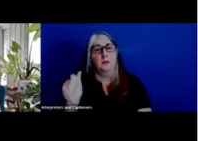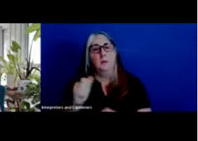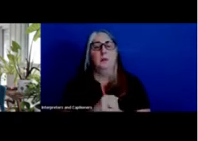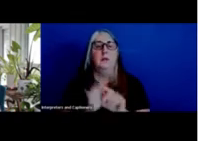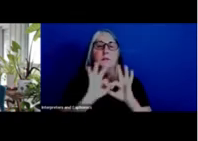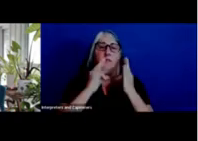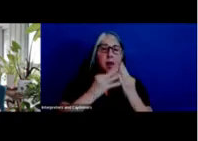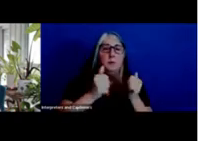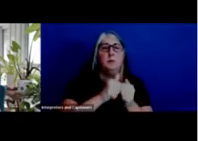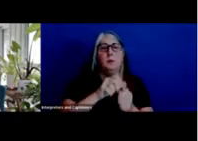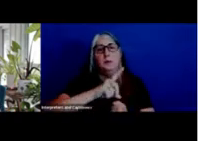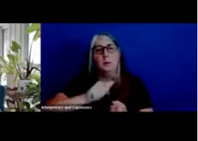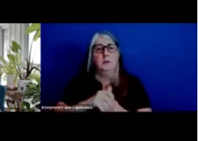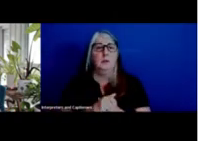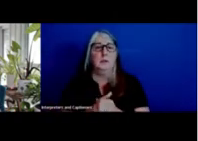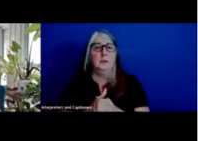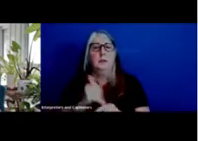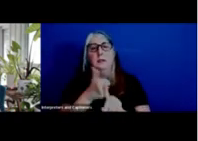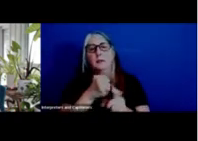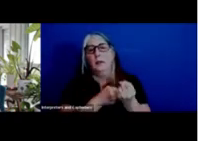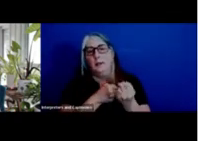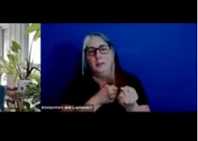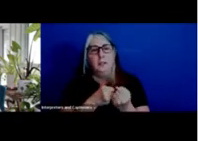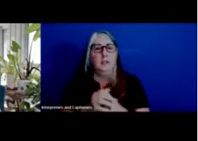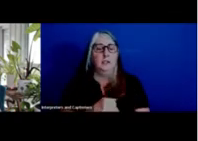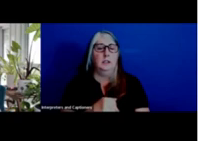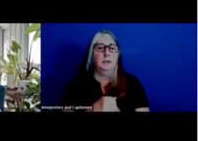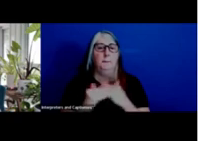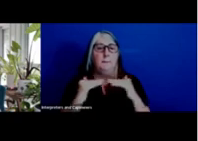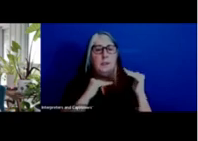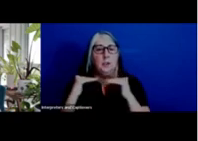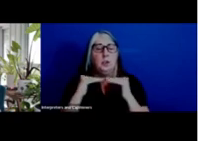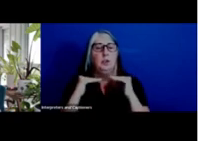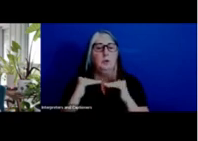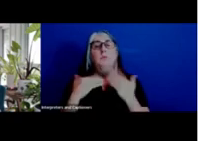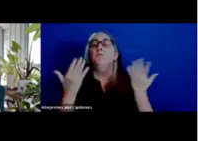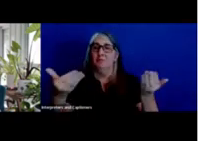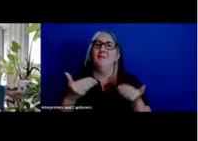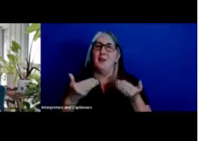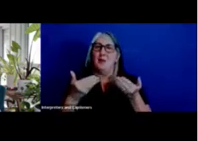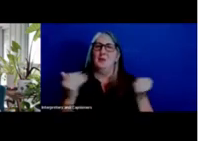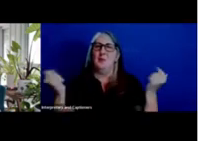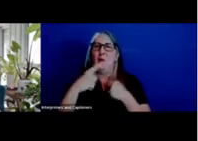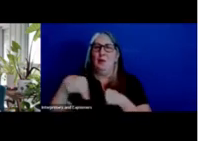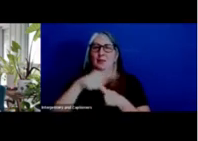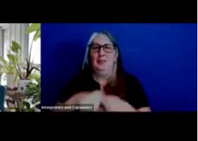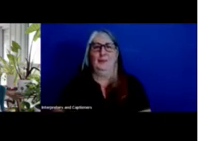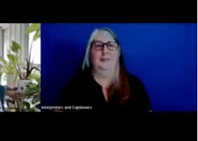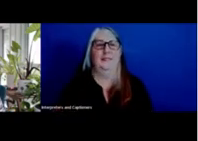loved ones, self-advocates, peers. Welcome to all of you.